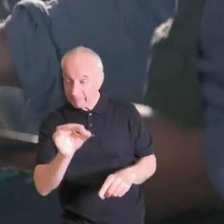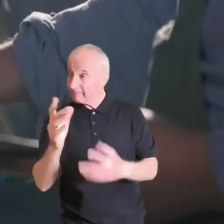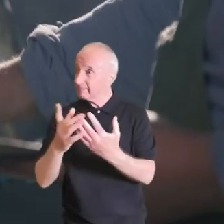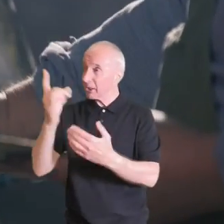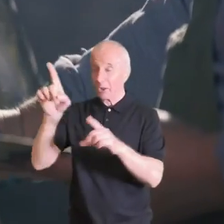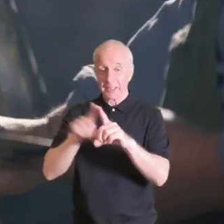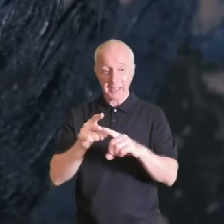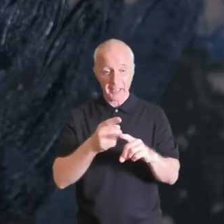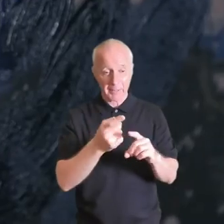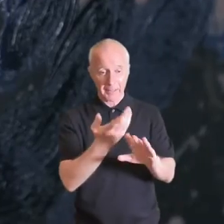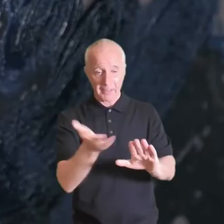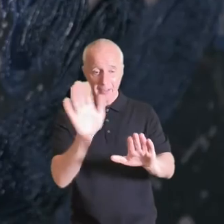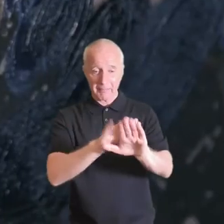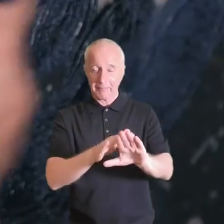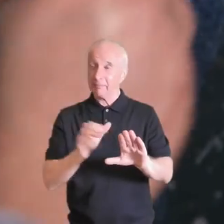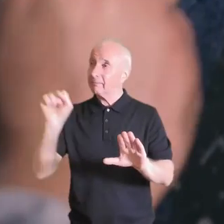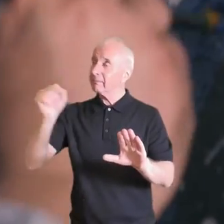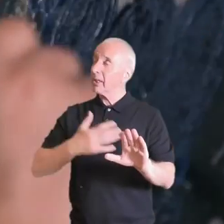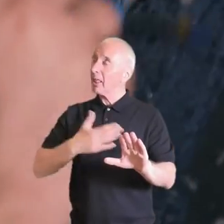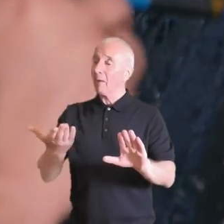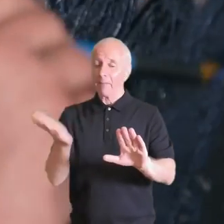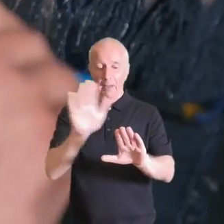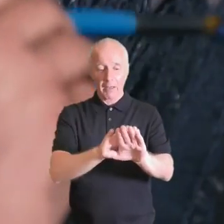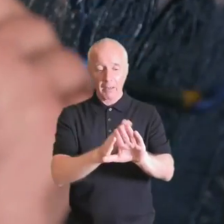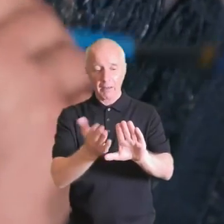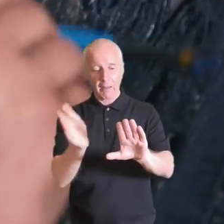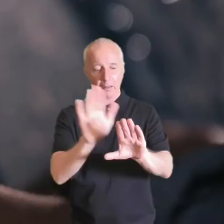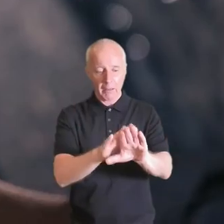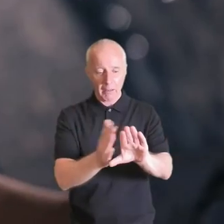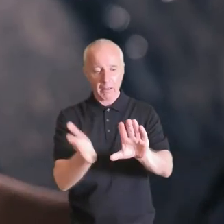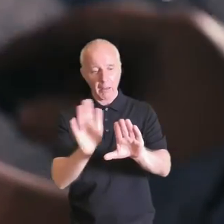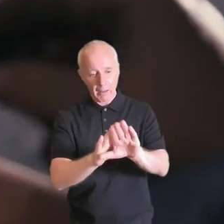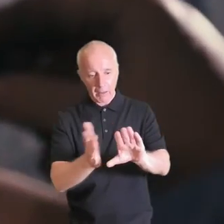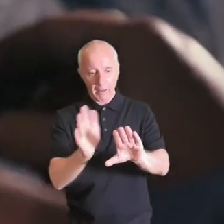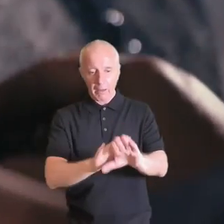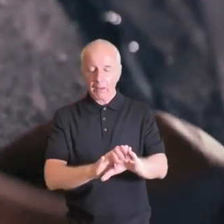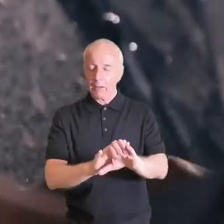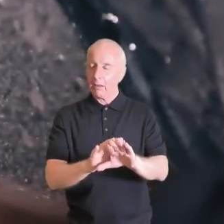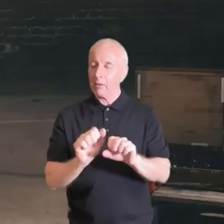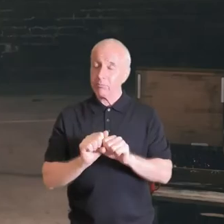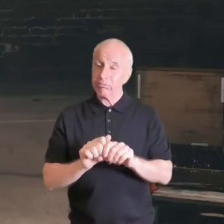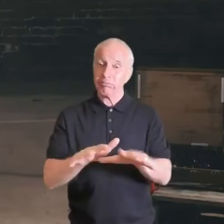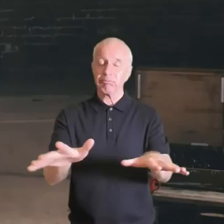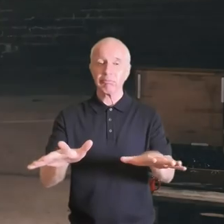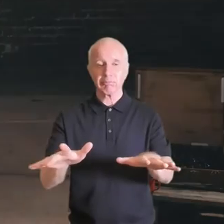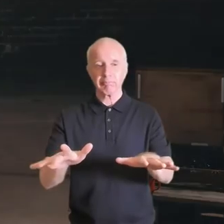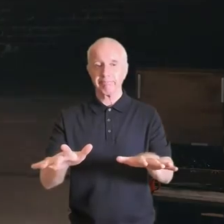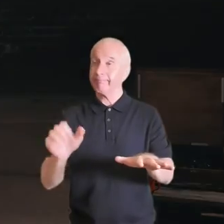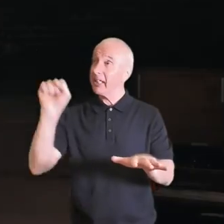Adding layers of his love to tell his story throughout the Baptist family.